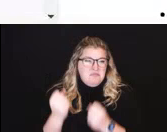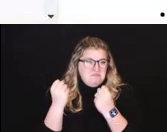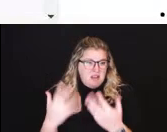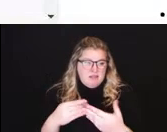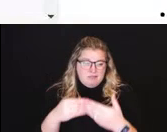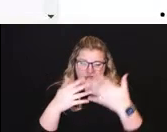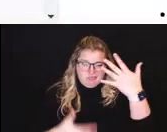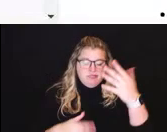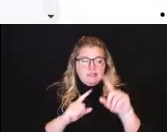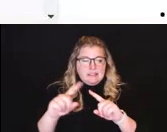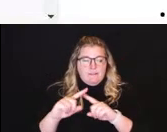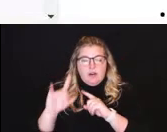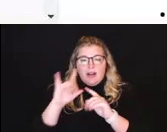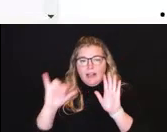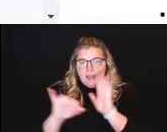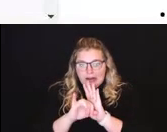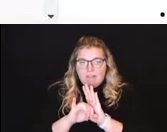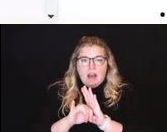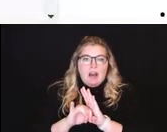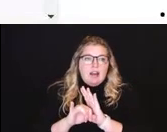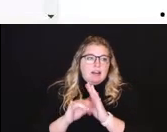predetermined, kind of pre-identified